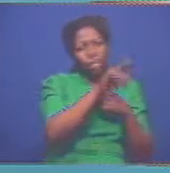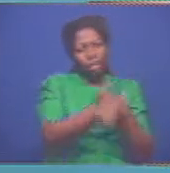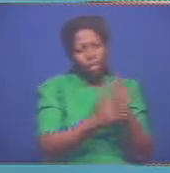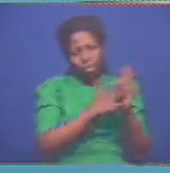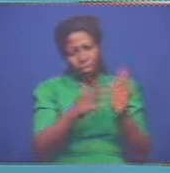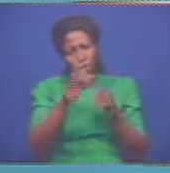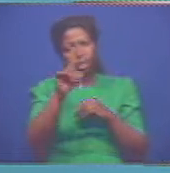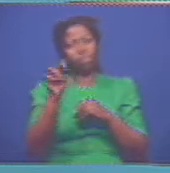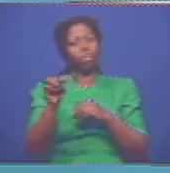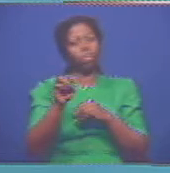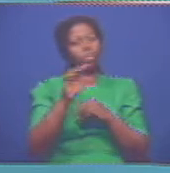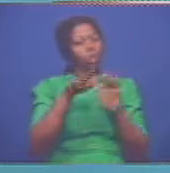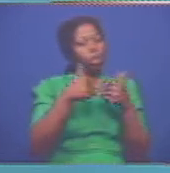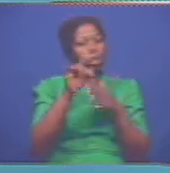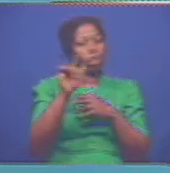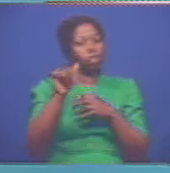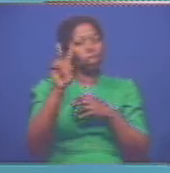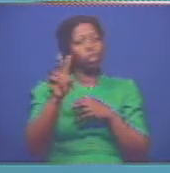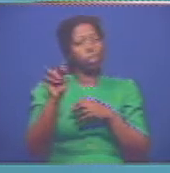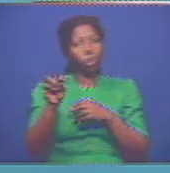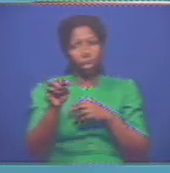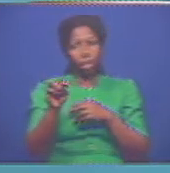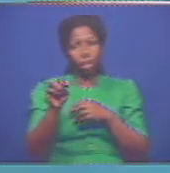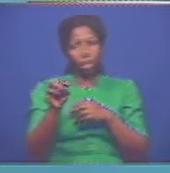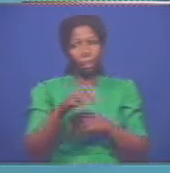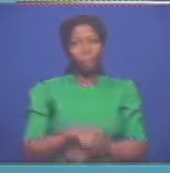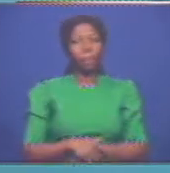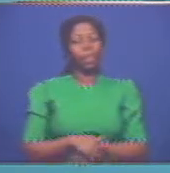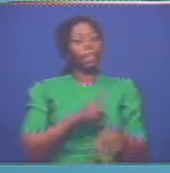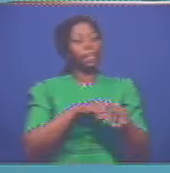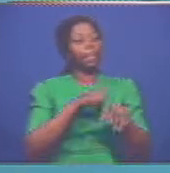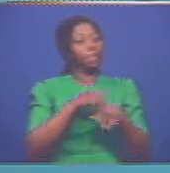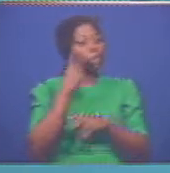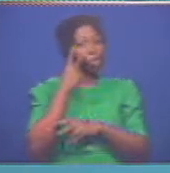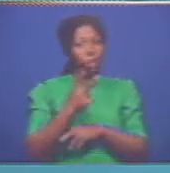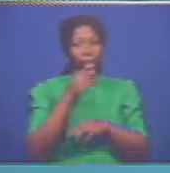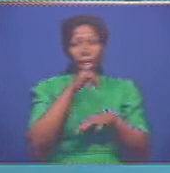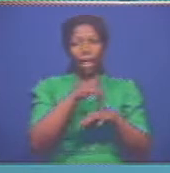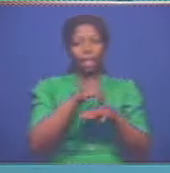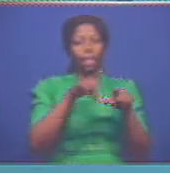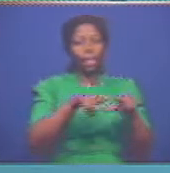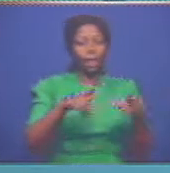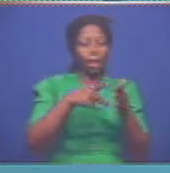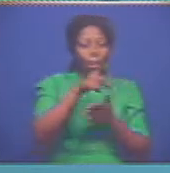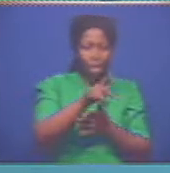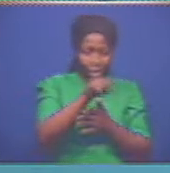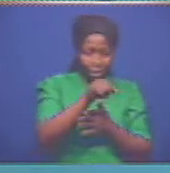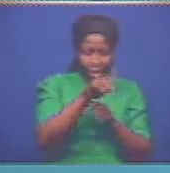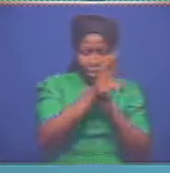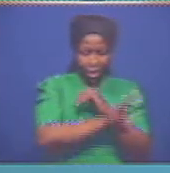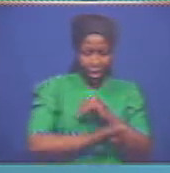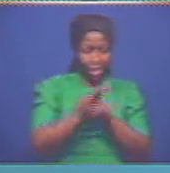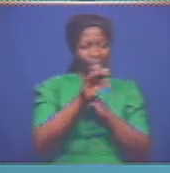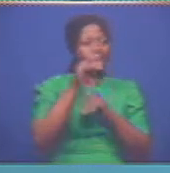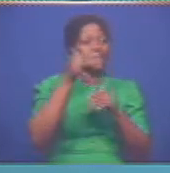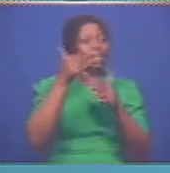million shillings, actually 1.2 million shillings. When you look at the land prices in this country, and in the